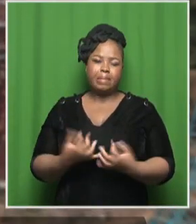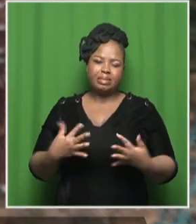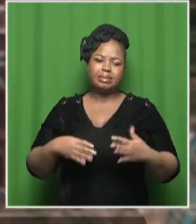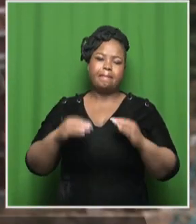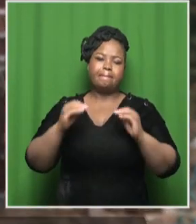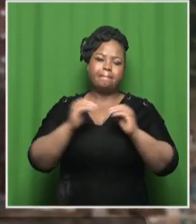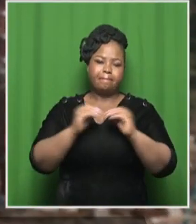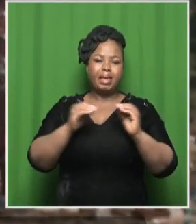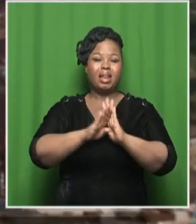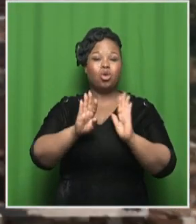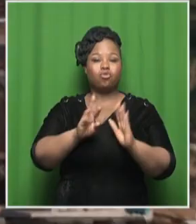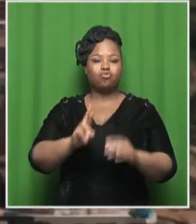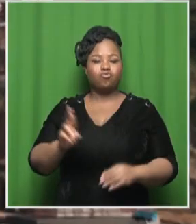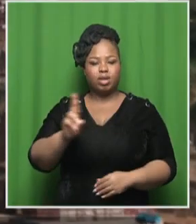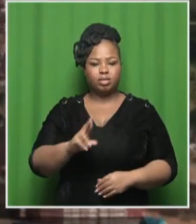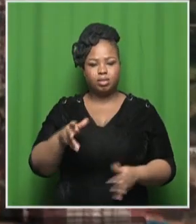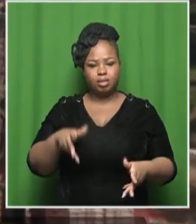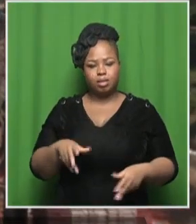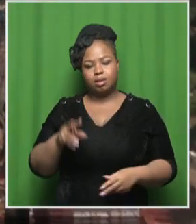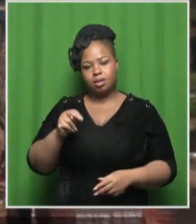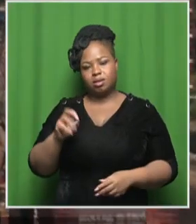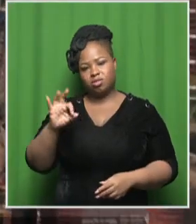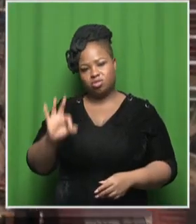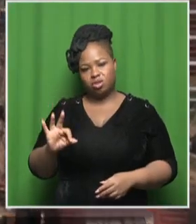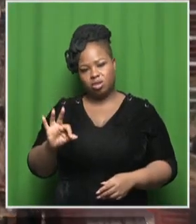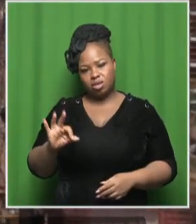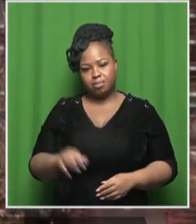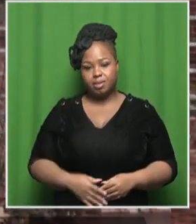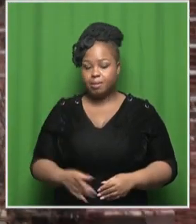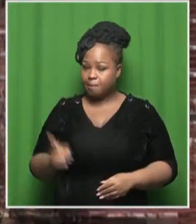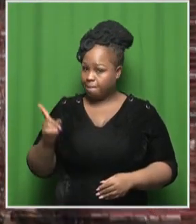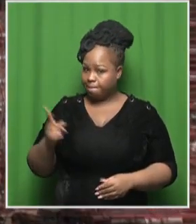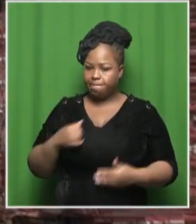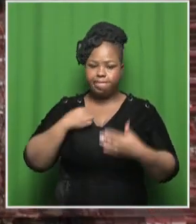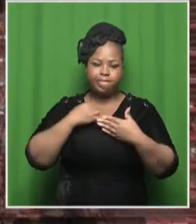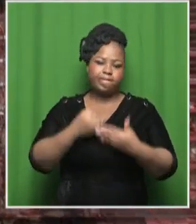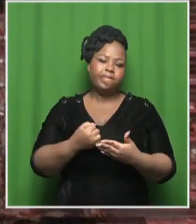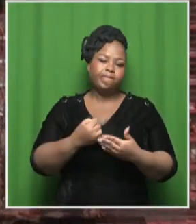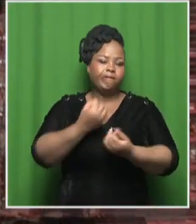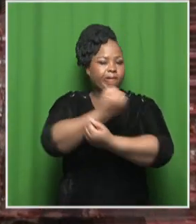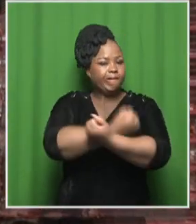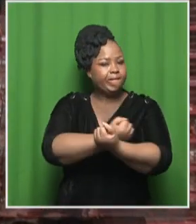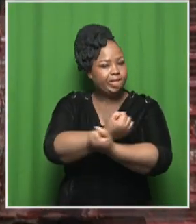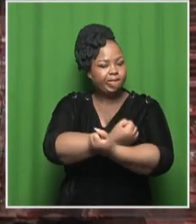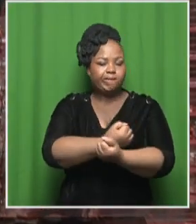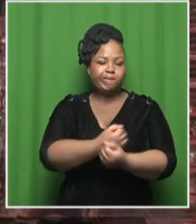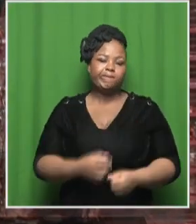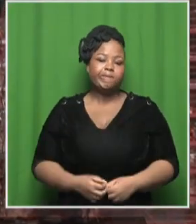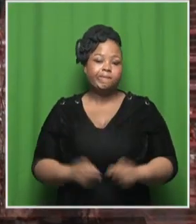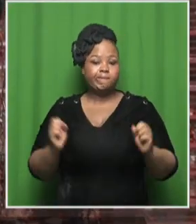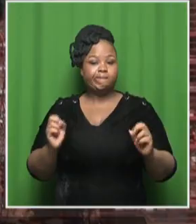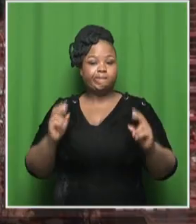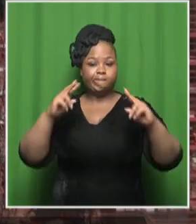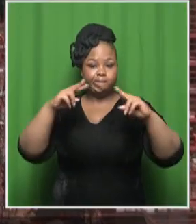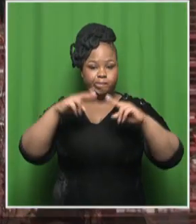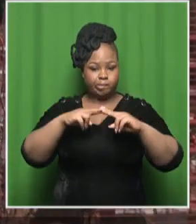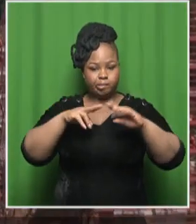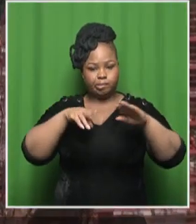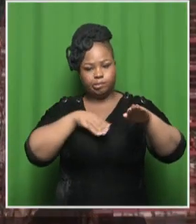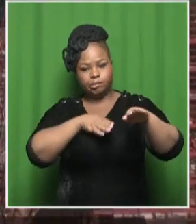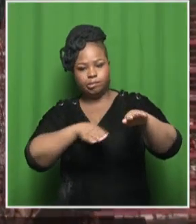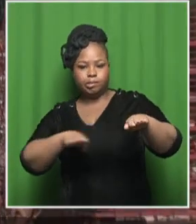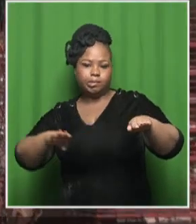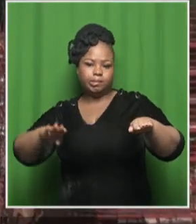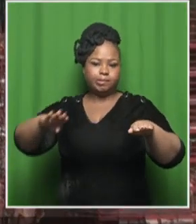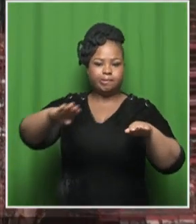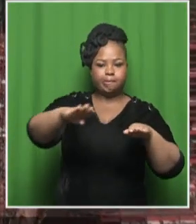rand project on the N3, Sakina. This is actually going to assist with trucks. It is a bridge that's going to allow the trucks to come from